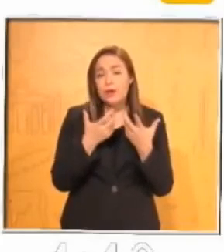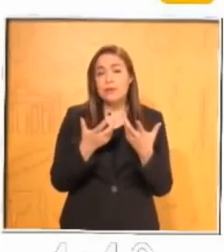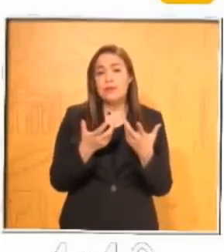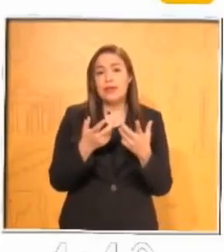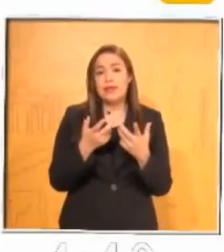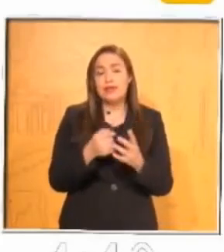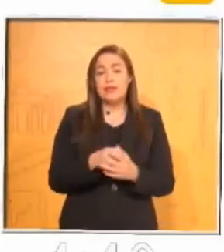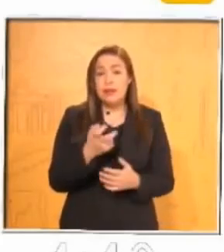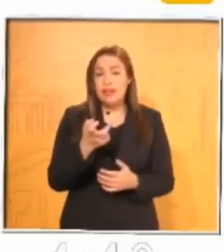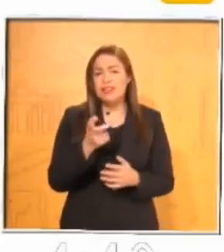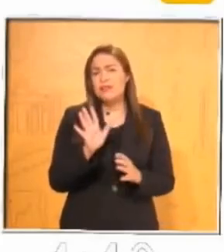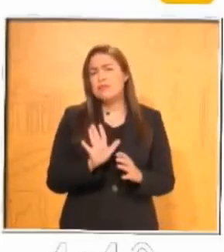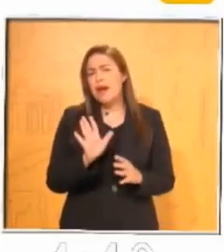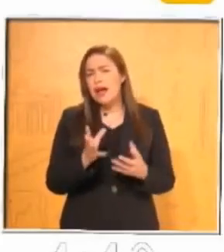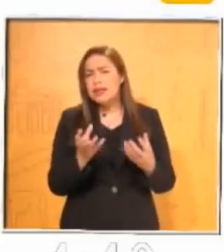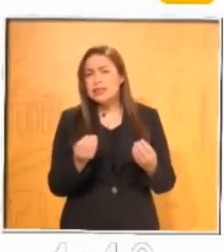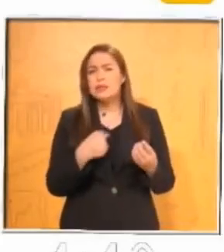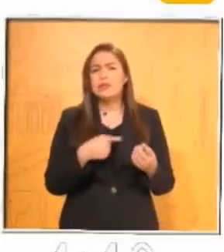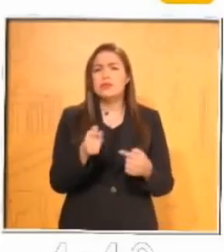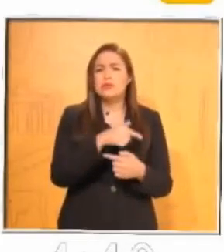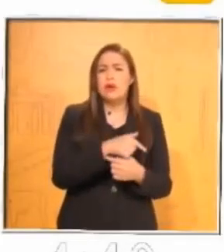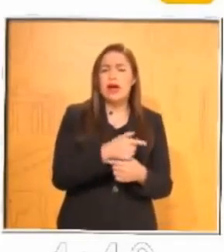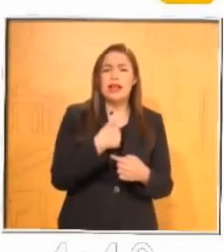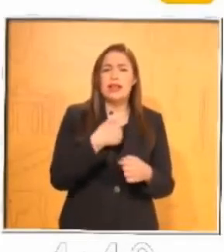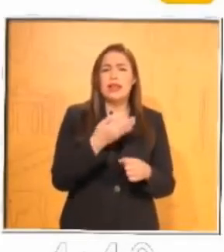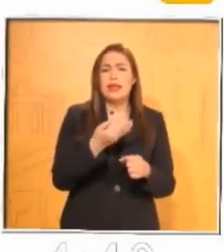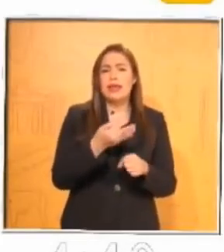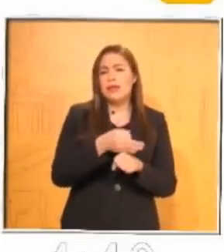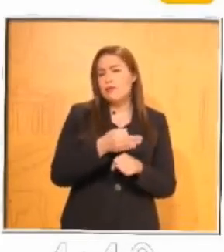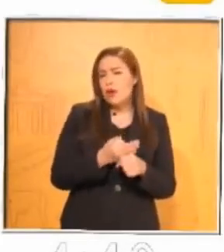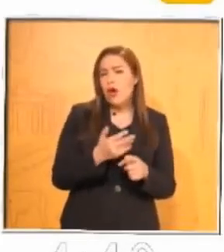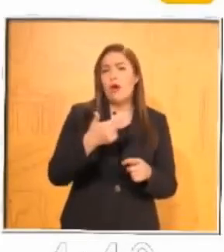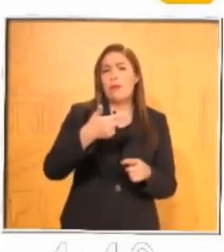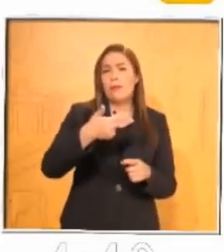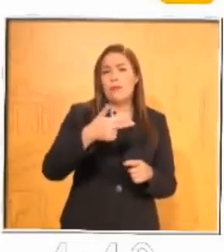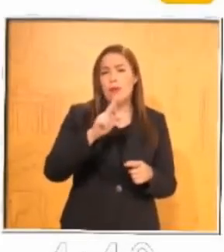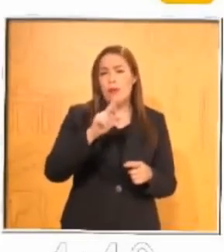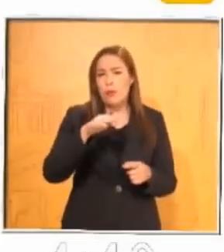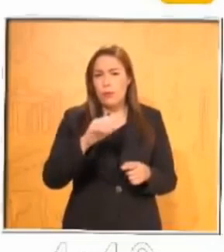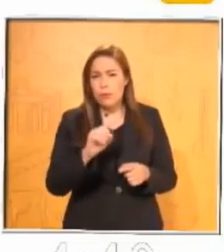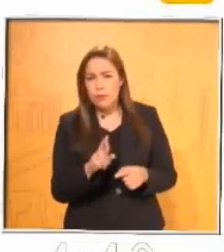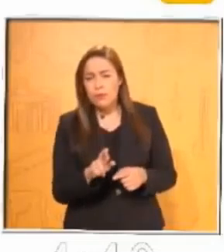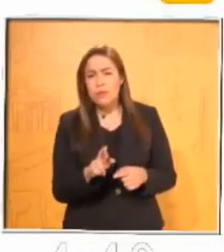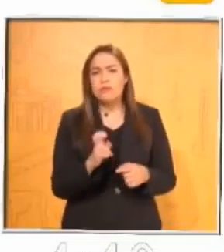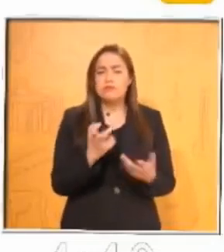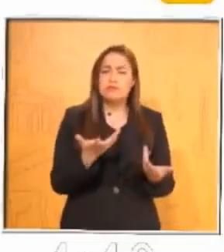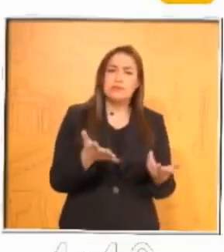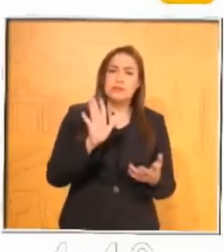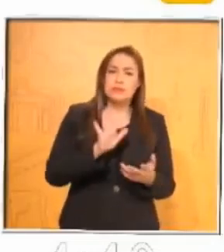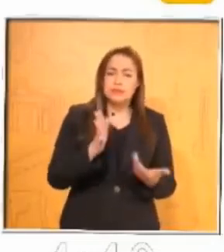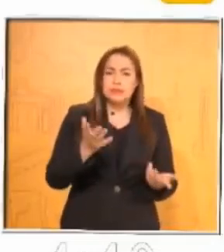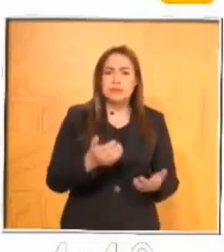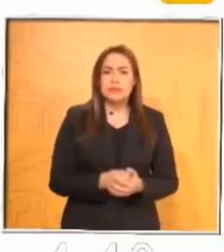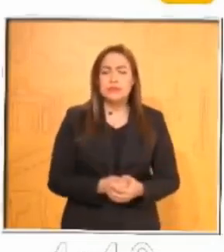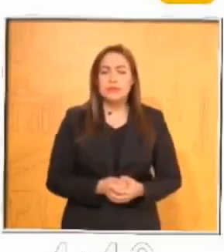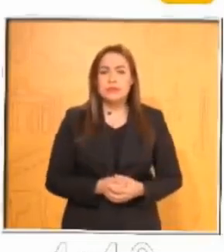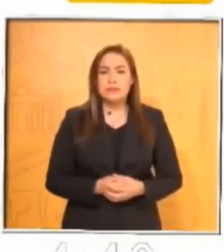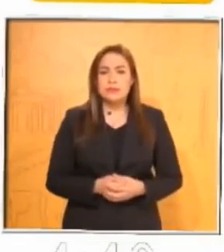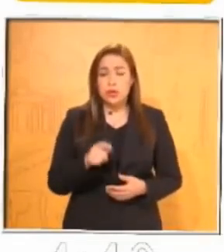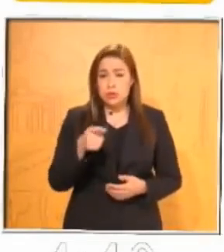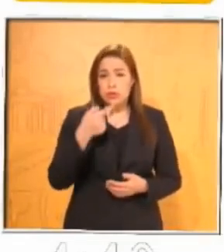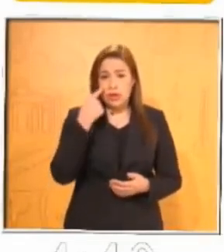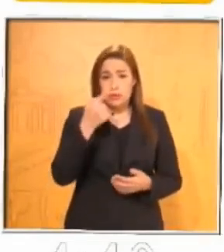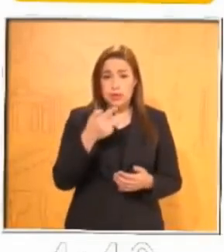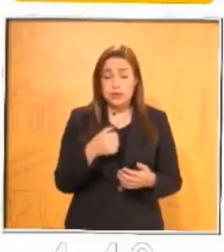is very similar to the humor genre. Here, I didn't include romance. What about if you make a comic